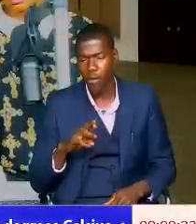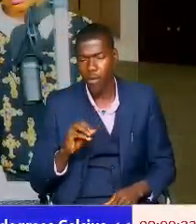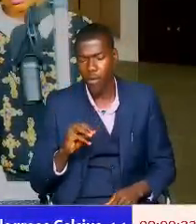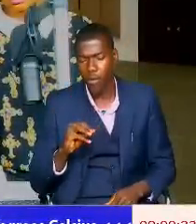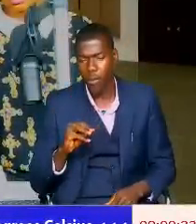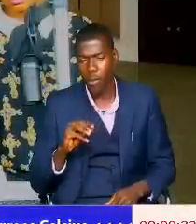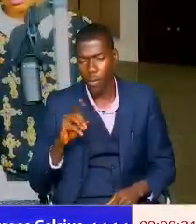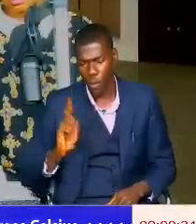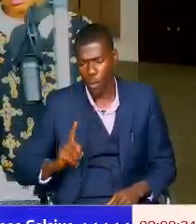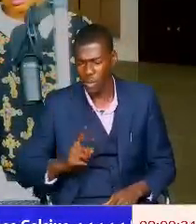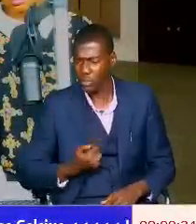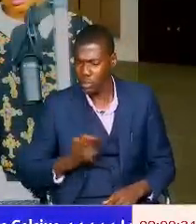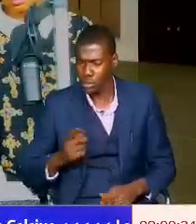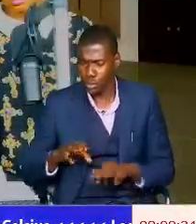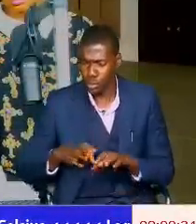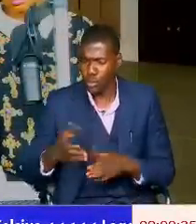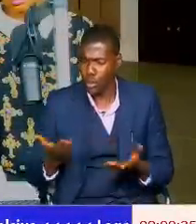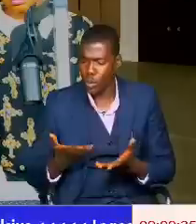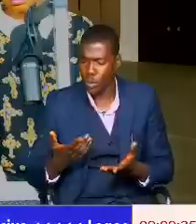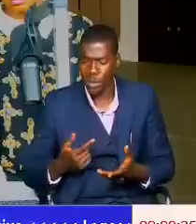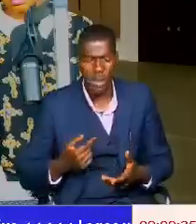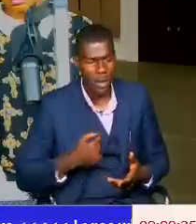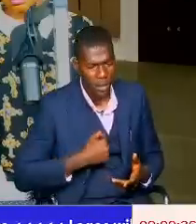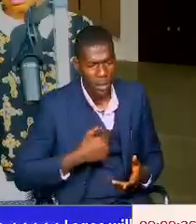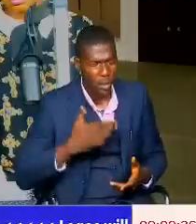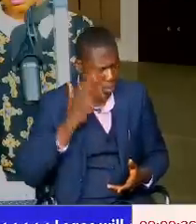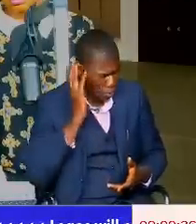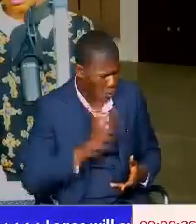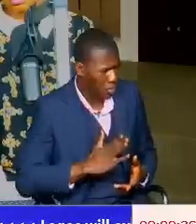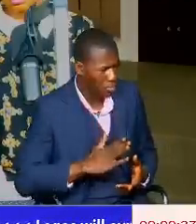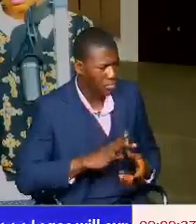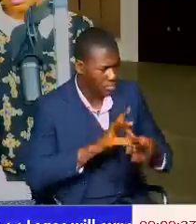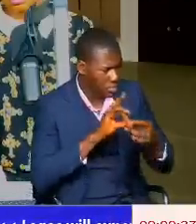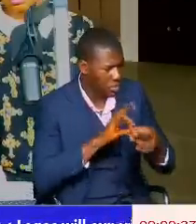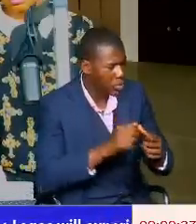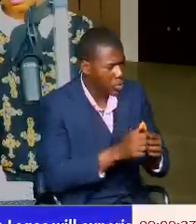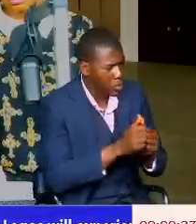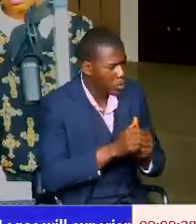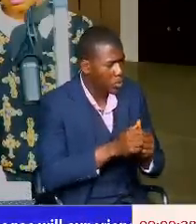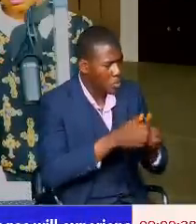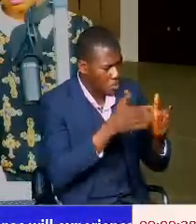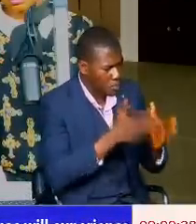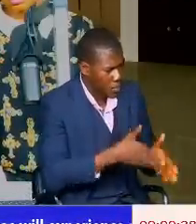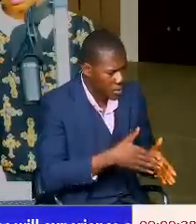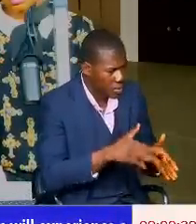going to link up the National Naiba Amira, present one resides in Ibadan.